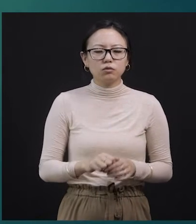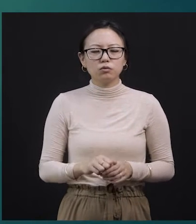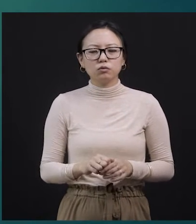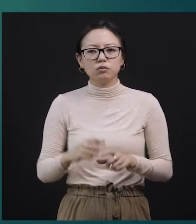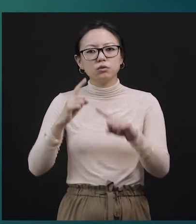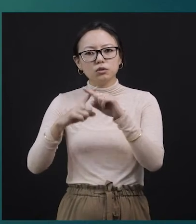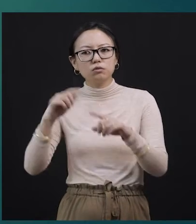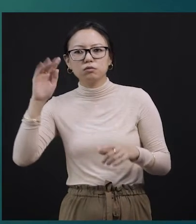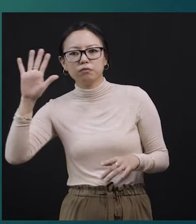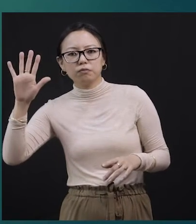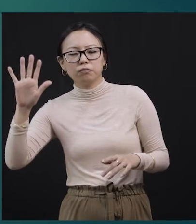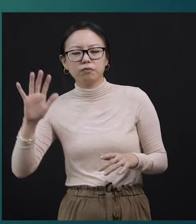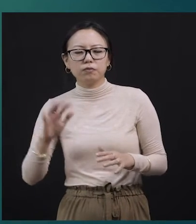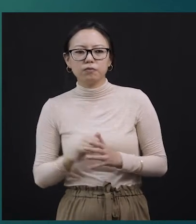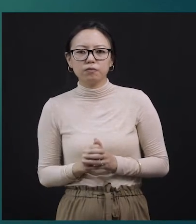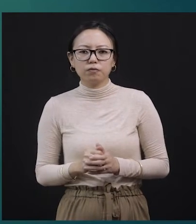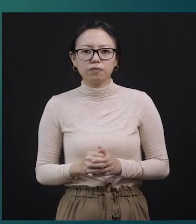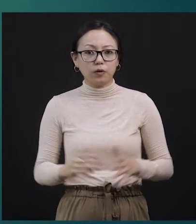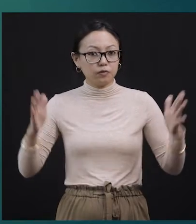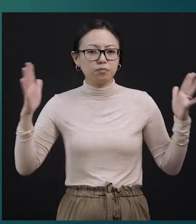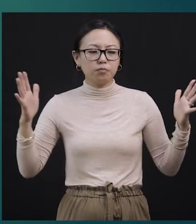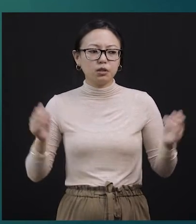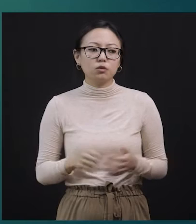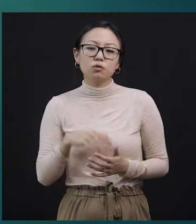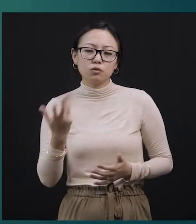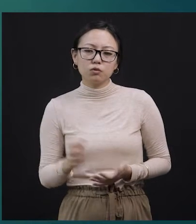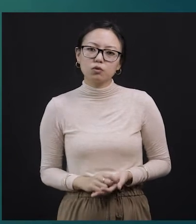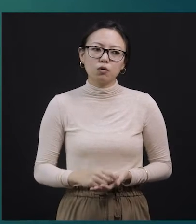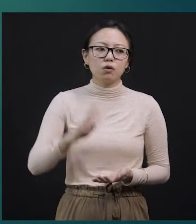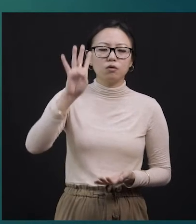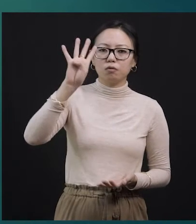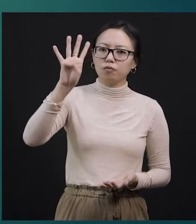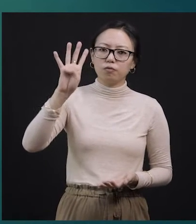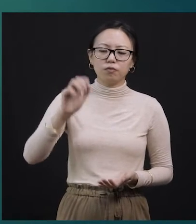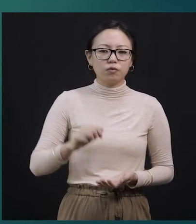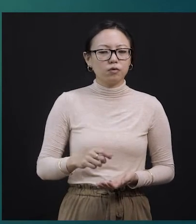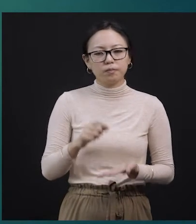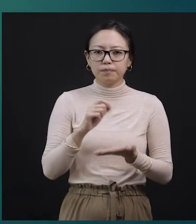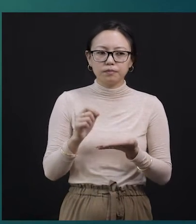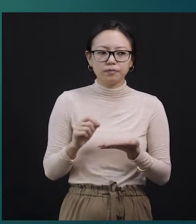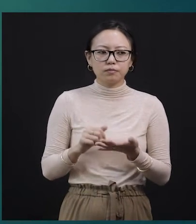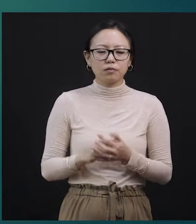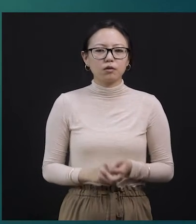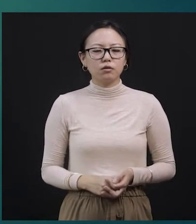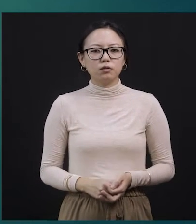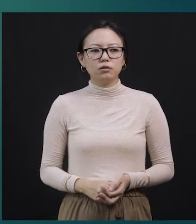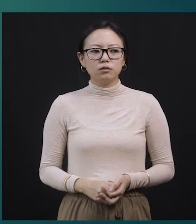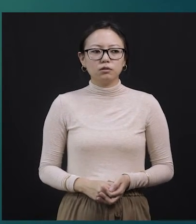88 is little bit closer to 93, and that is why we are putting here 4 times. If you put here 5 times, it will